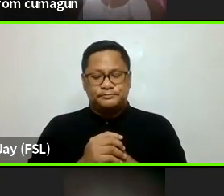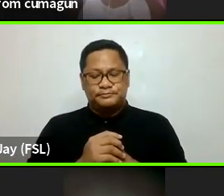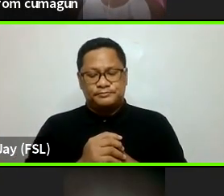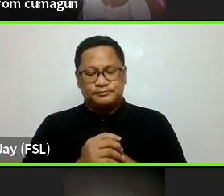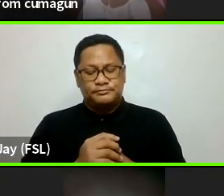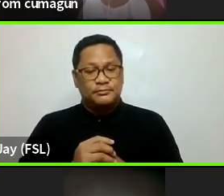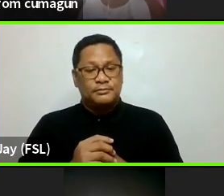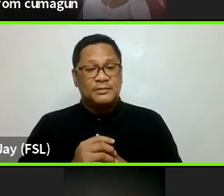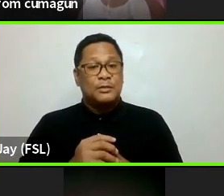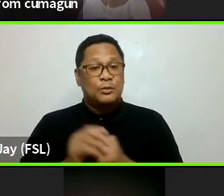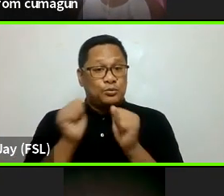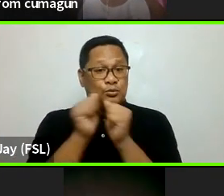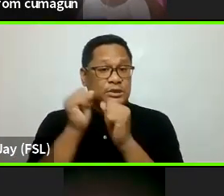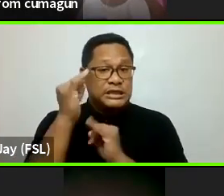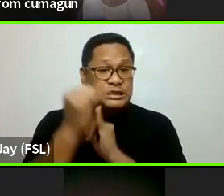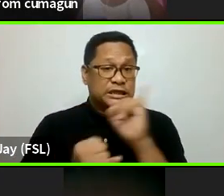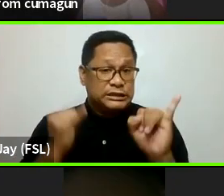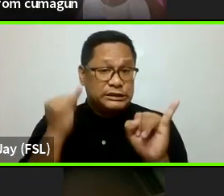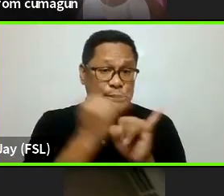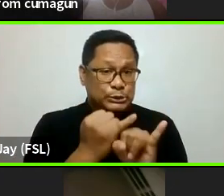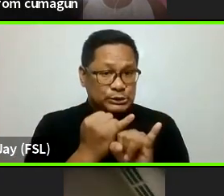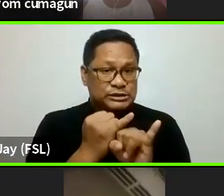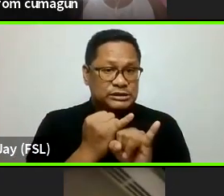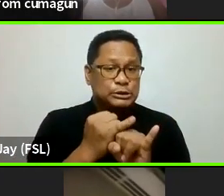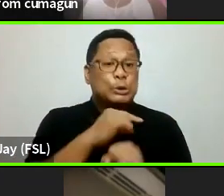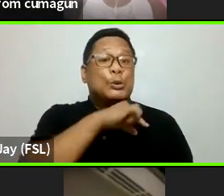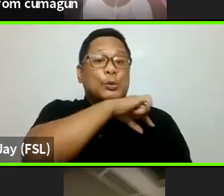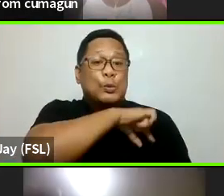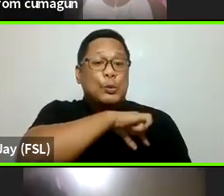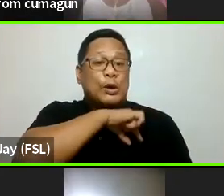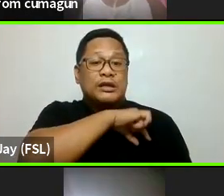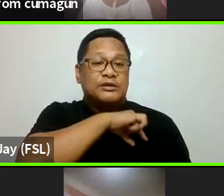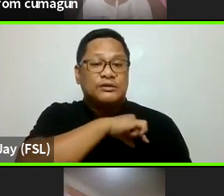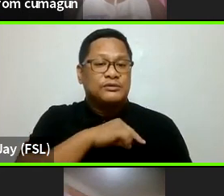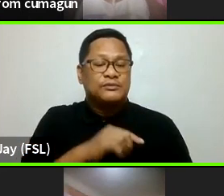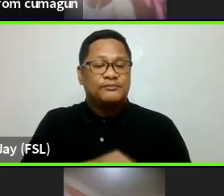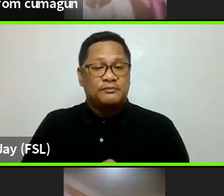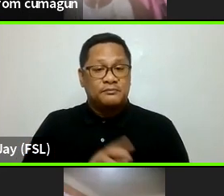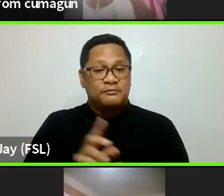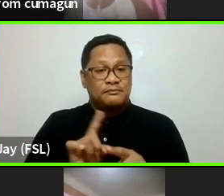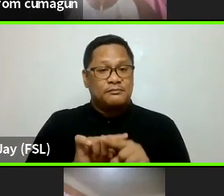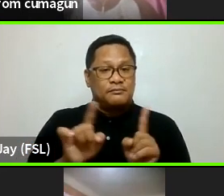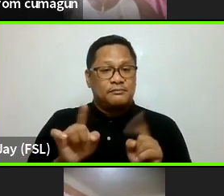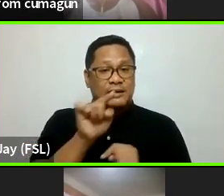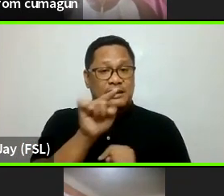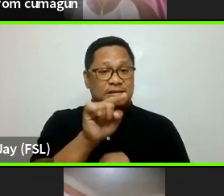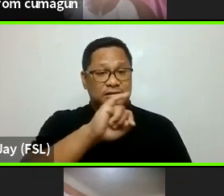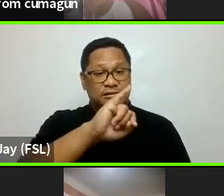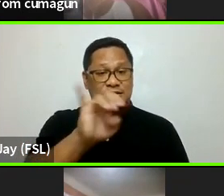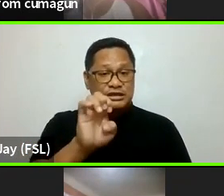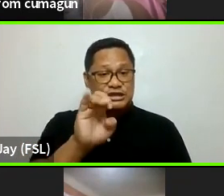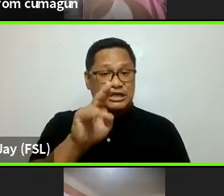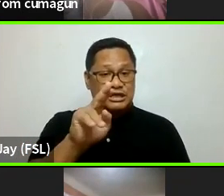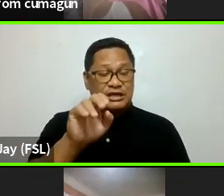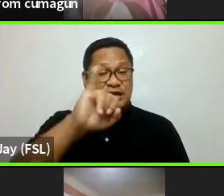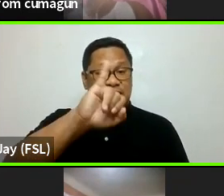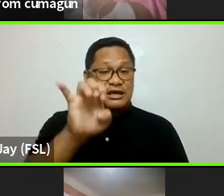with international quality. Kaya lang nagawa ng ano ng Jesuit Communication.